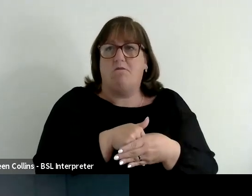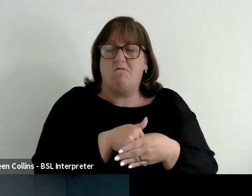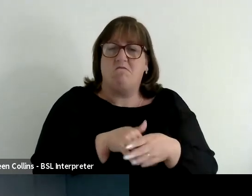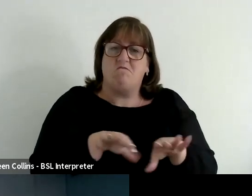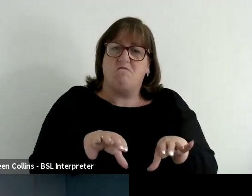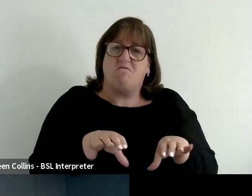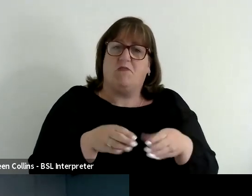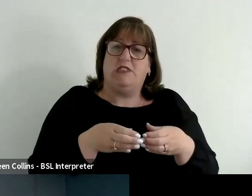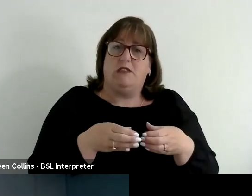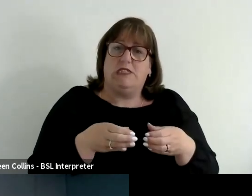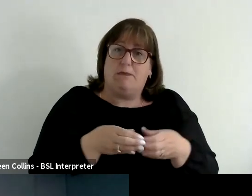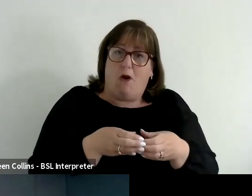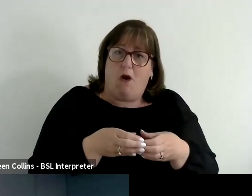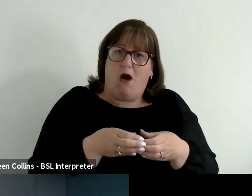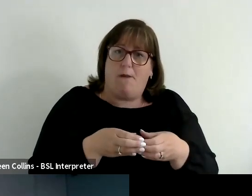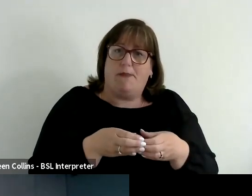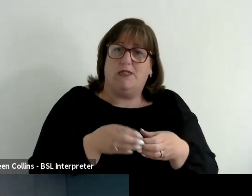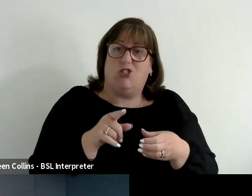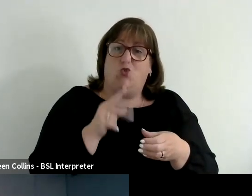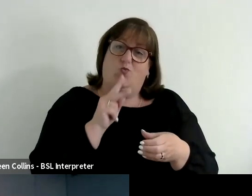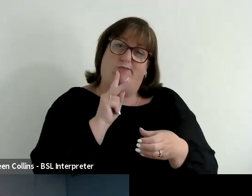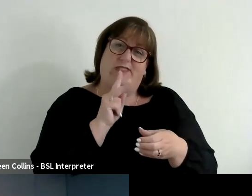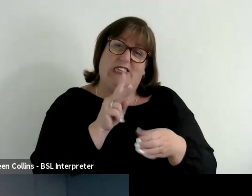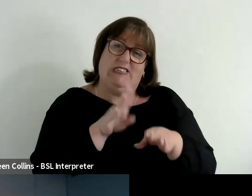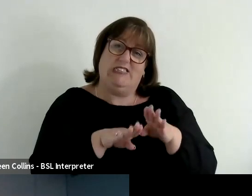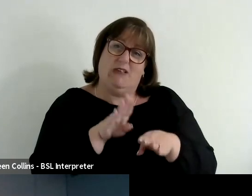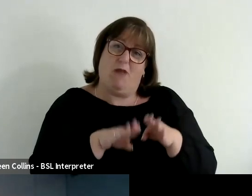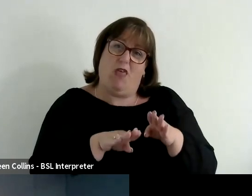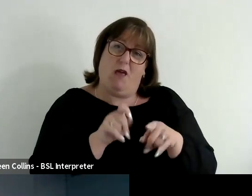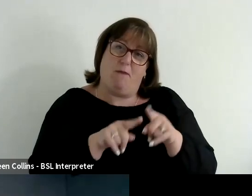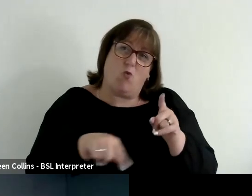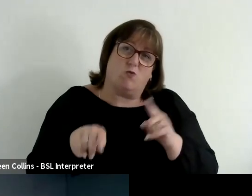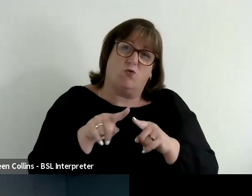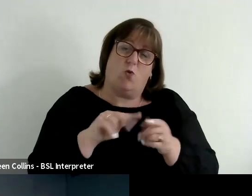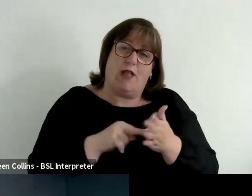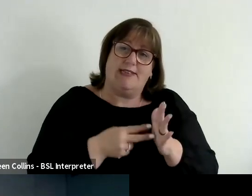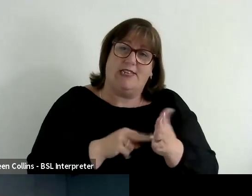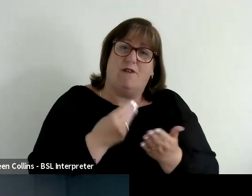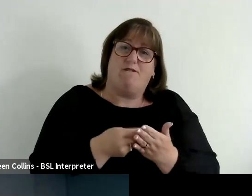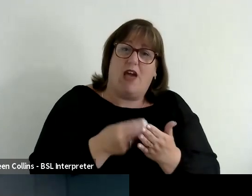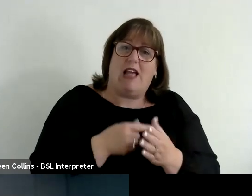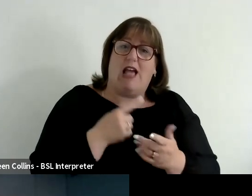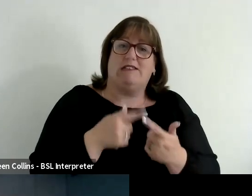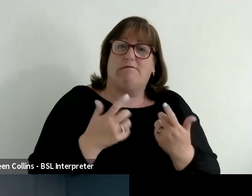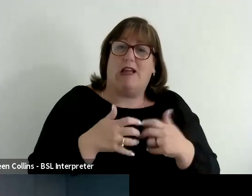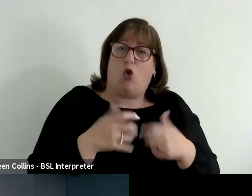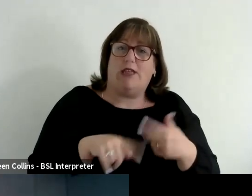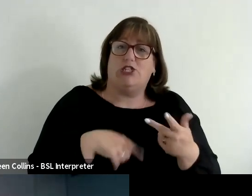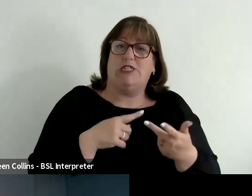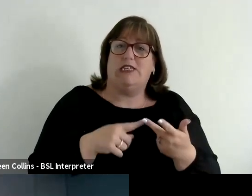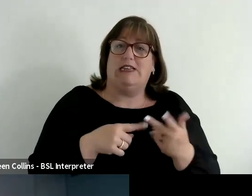probably find in most organizations. So finance, technology,